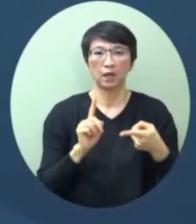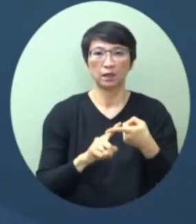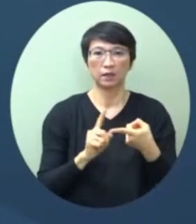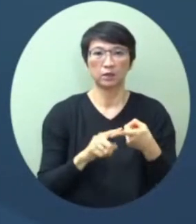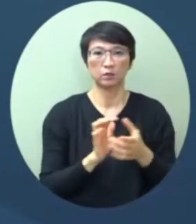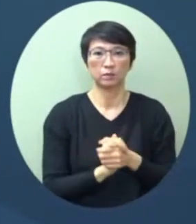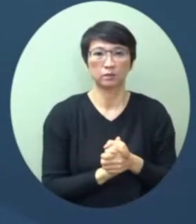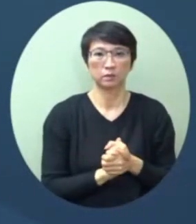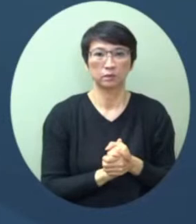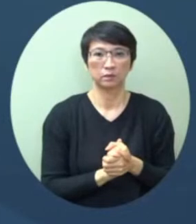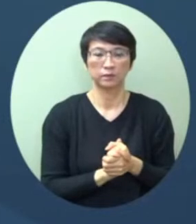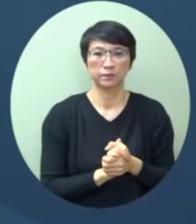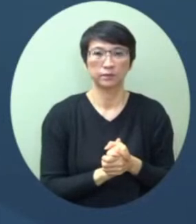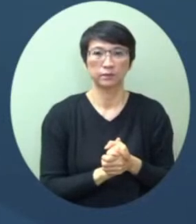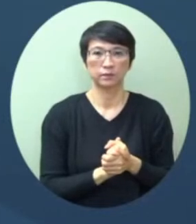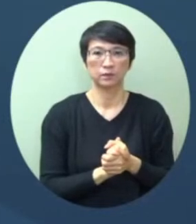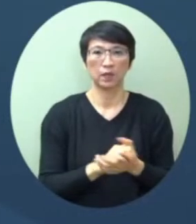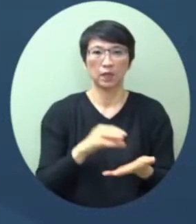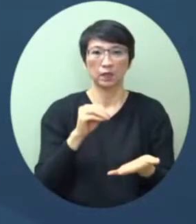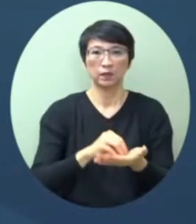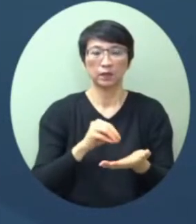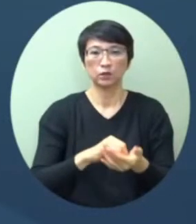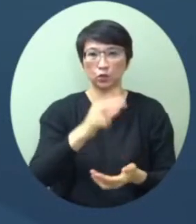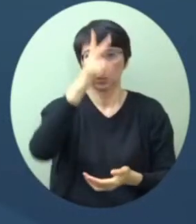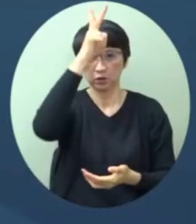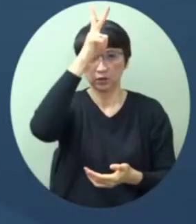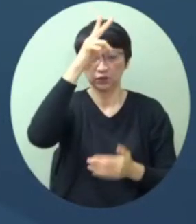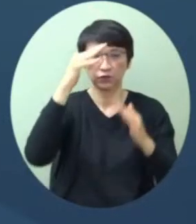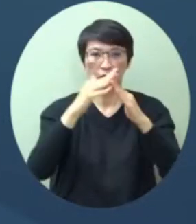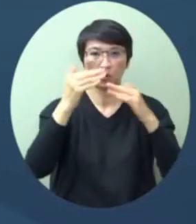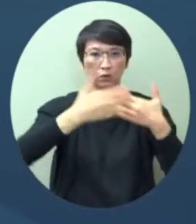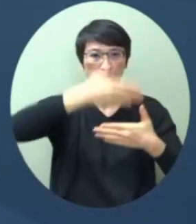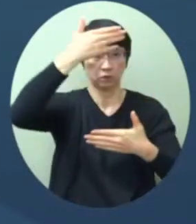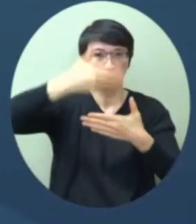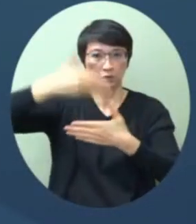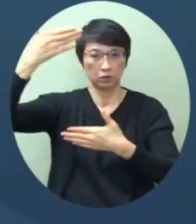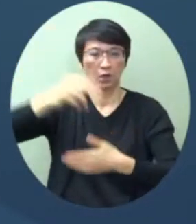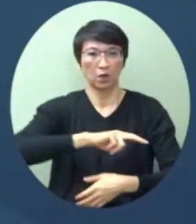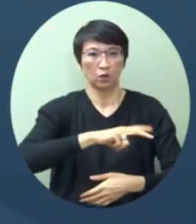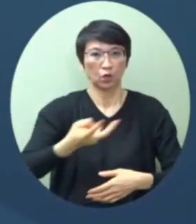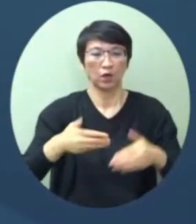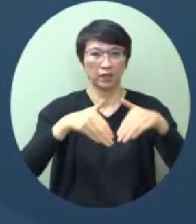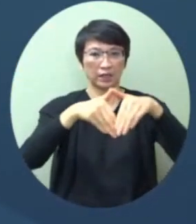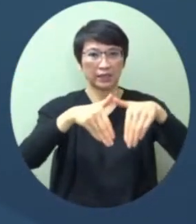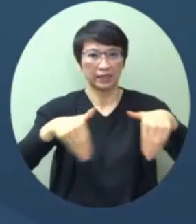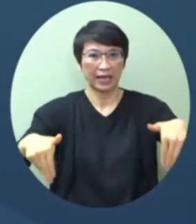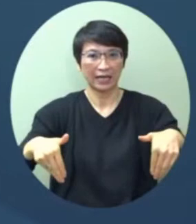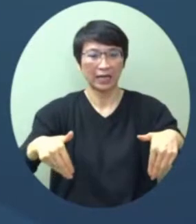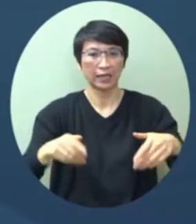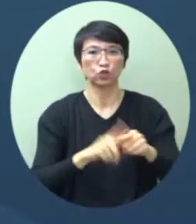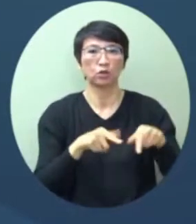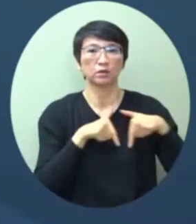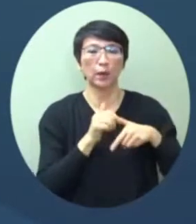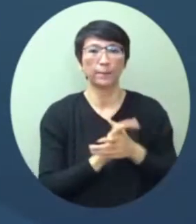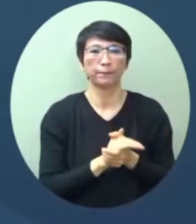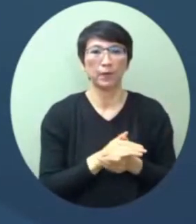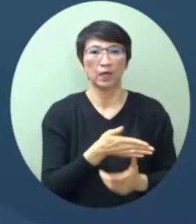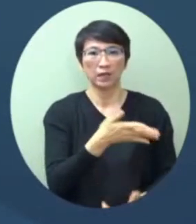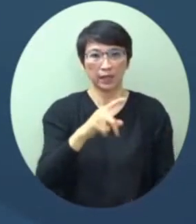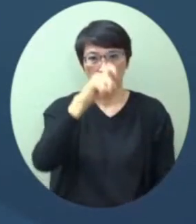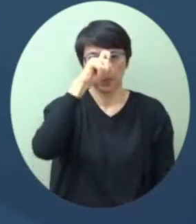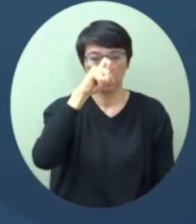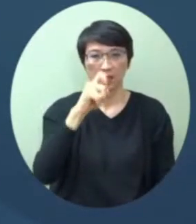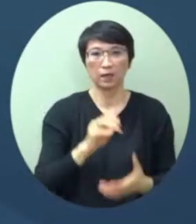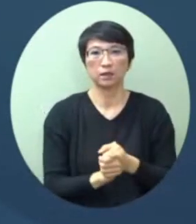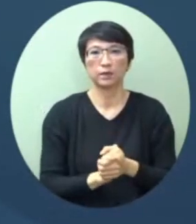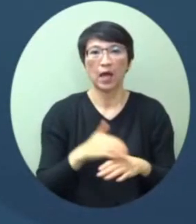our isolation facilities. Now, for public housing estates that are already completed, they will be converted